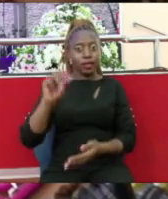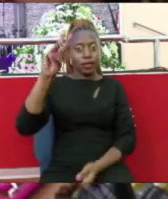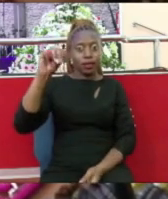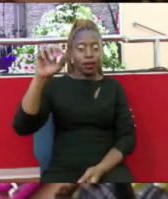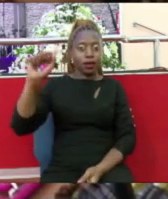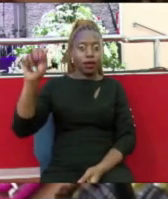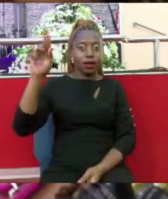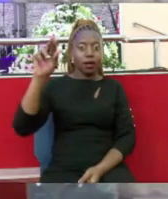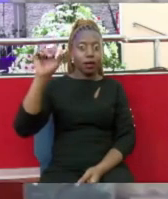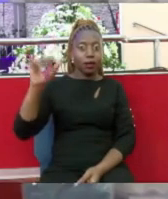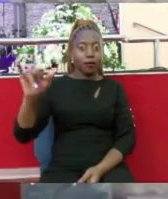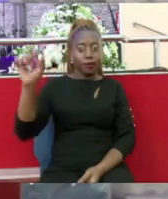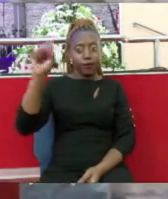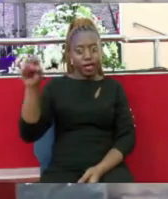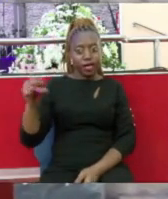from the Holy Spirit. I